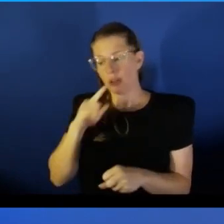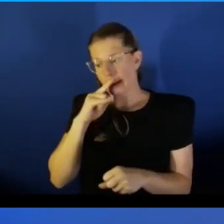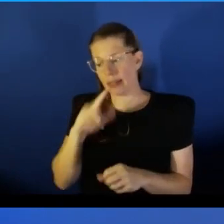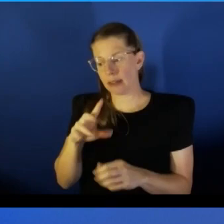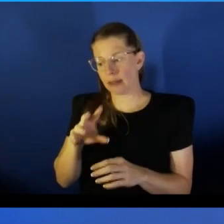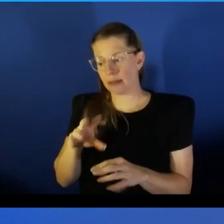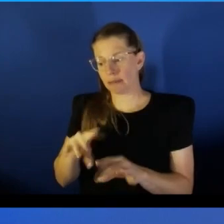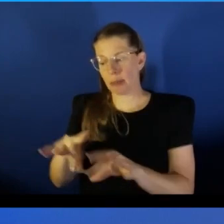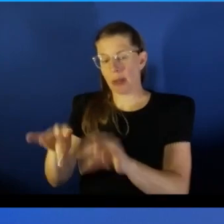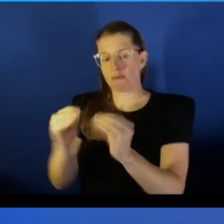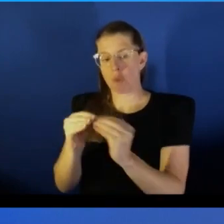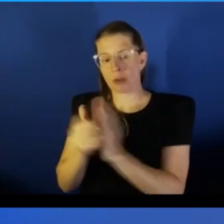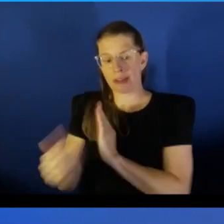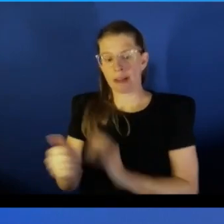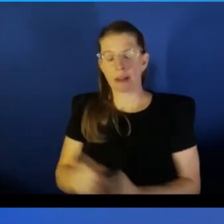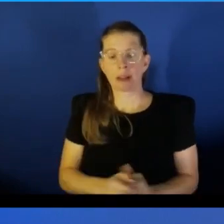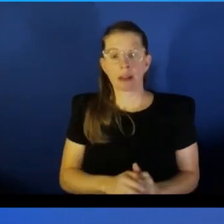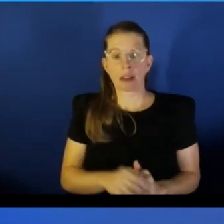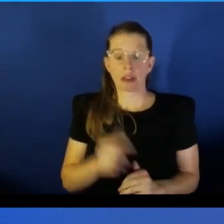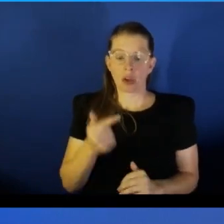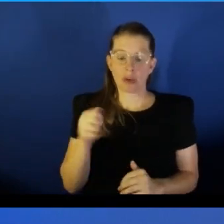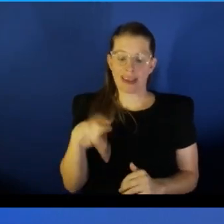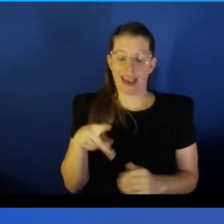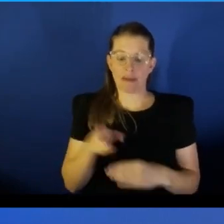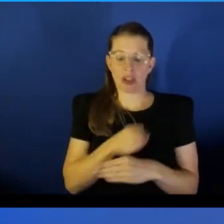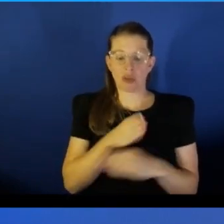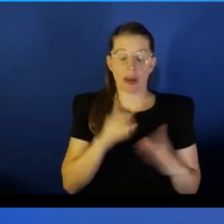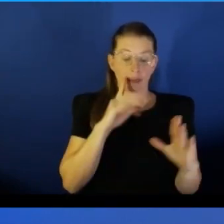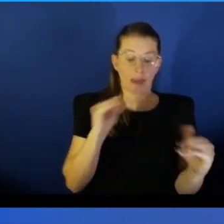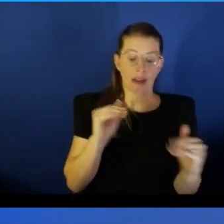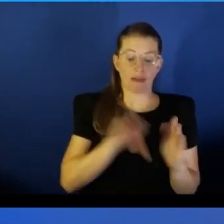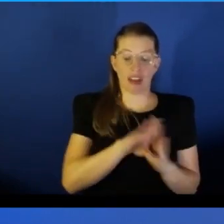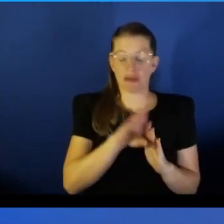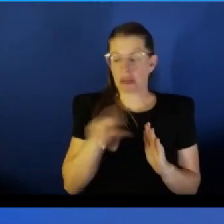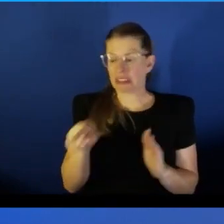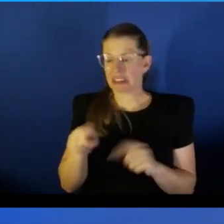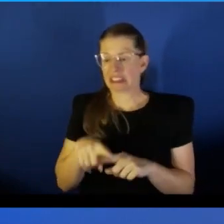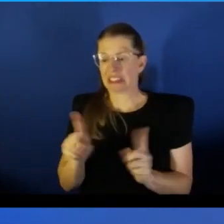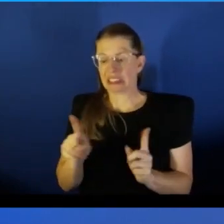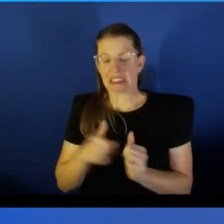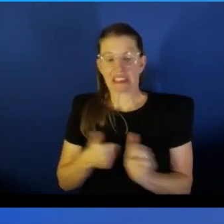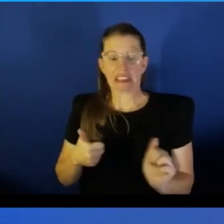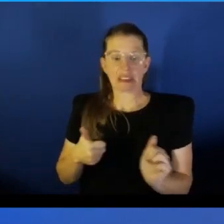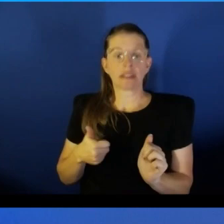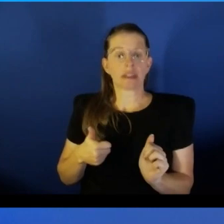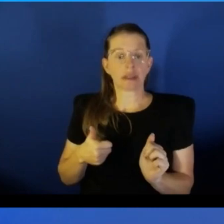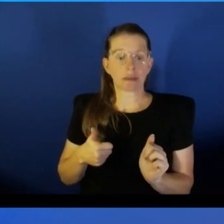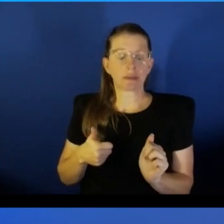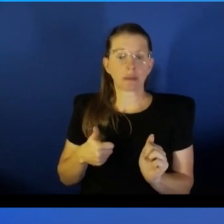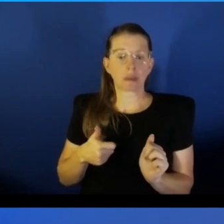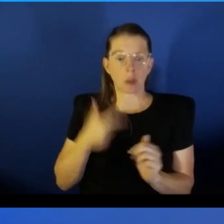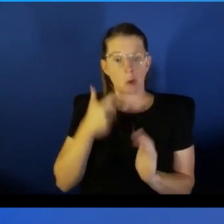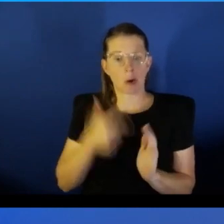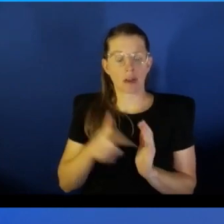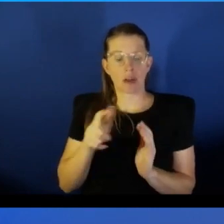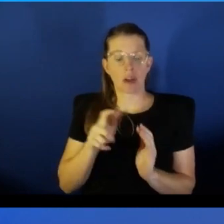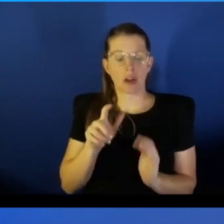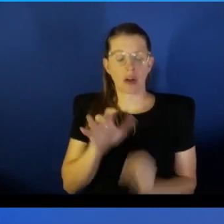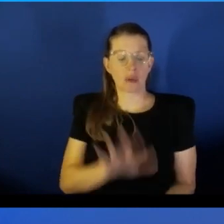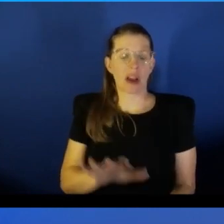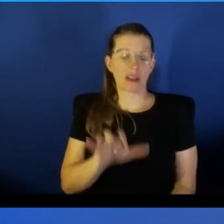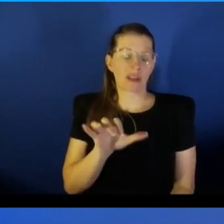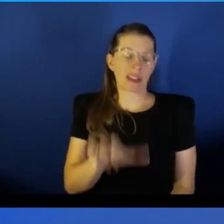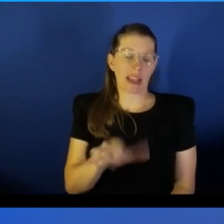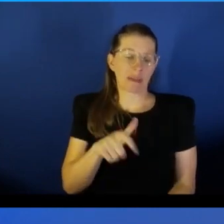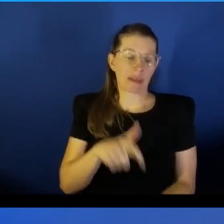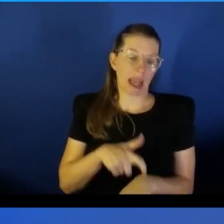that gap between expected development and this difference is bigger. And so you start to see that around that same time that you're getting vaccines. So I